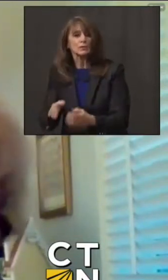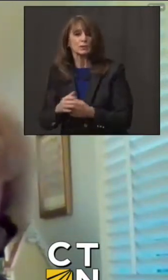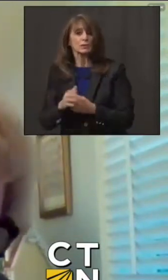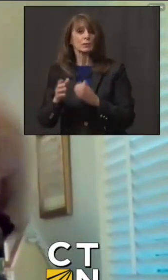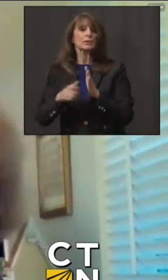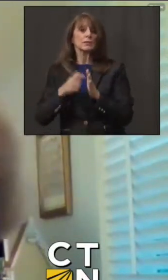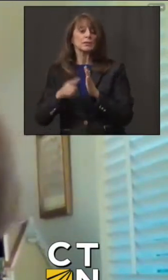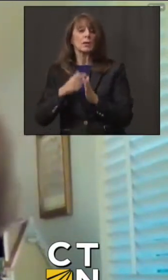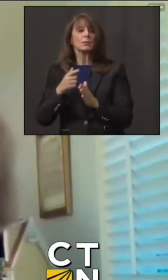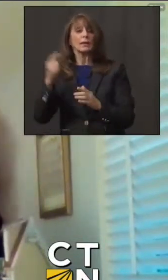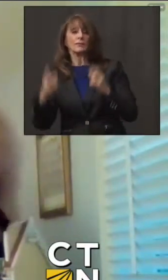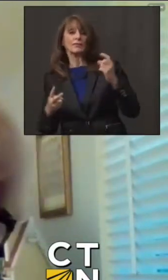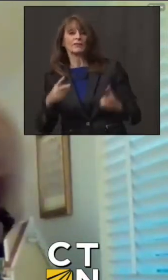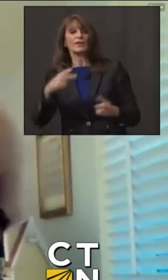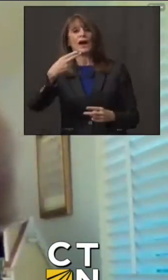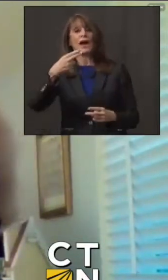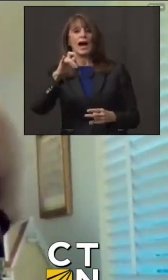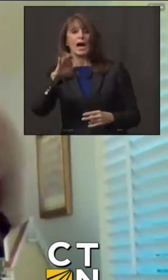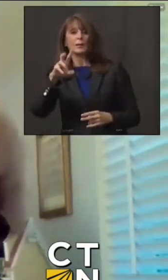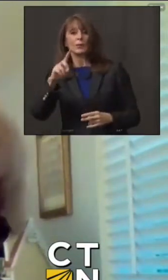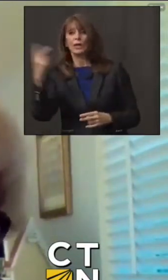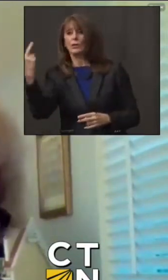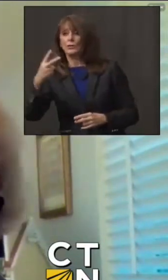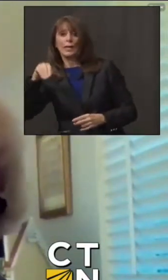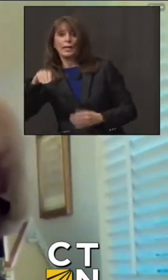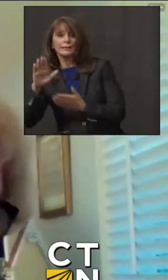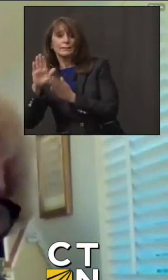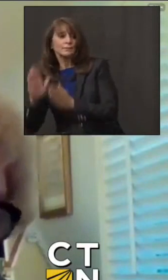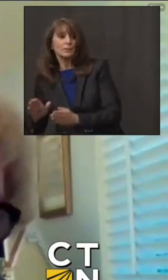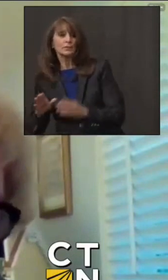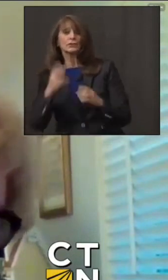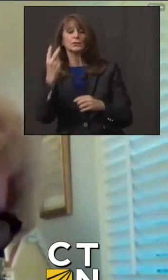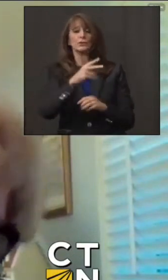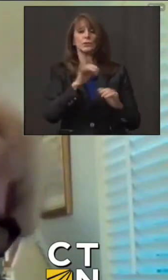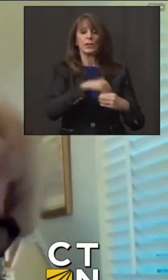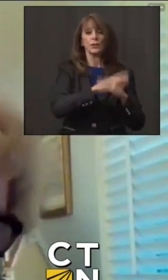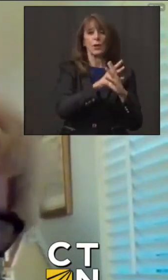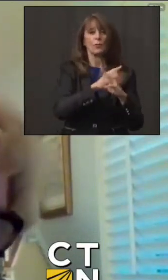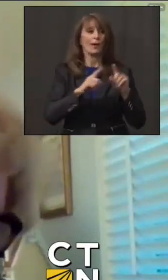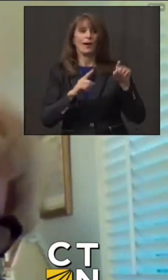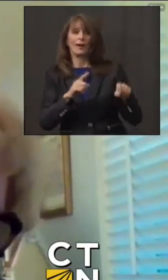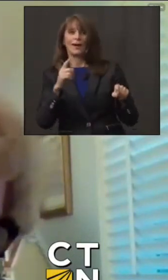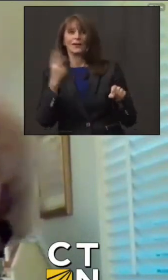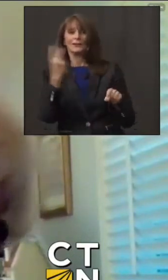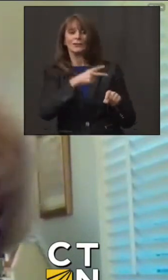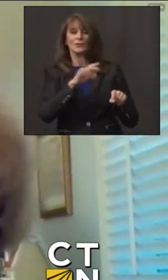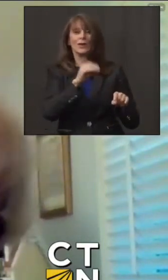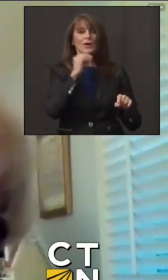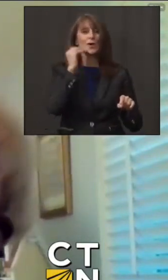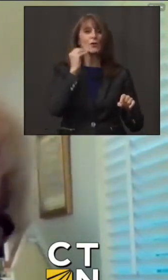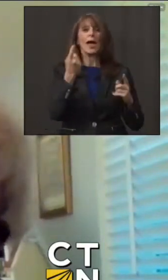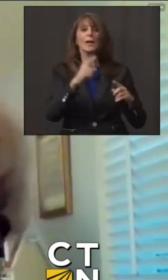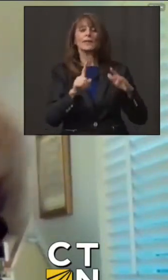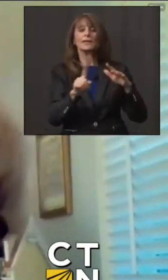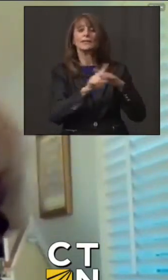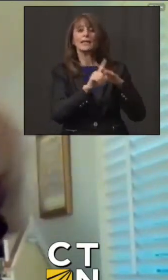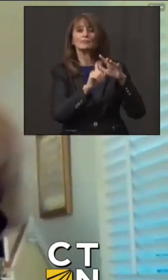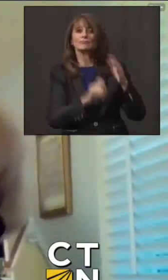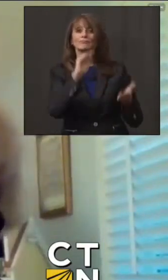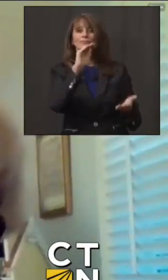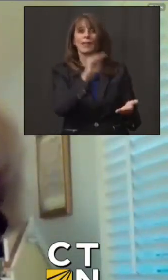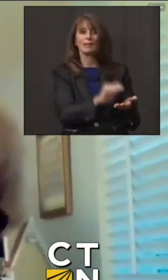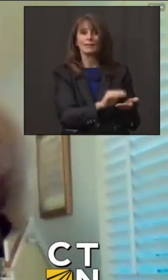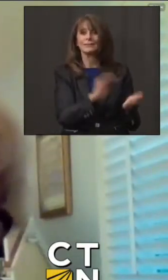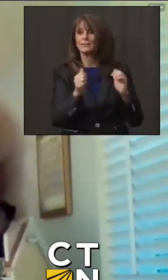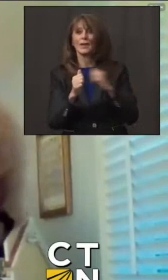hybrid, 2 days in, 2 days off. And those off days, the attendance is not quite as good as